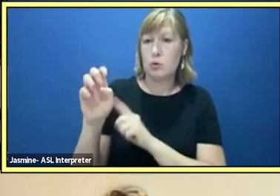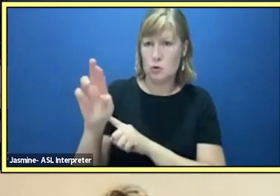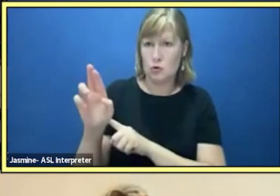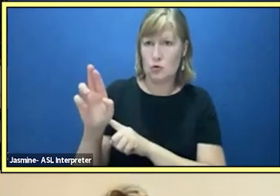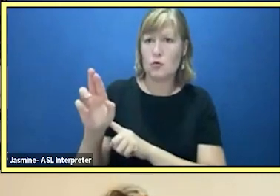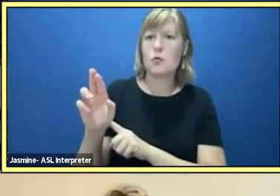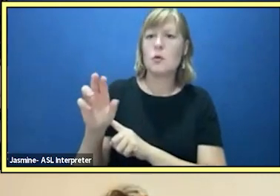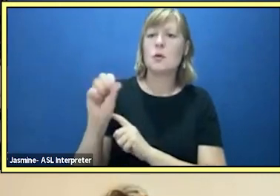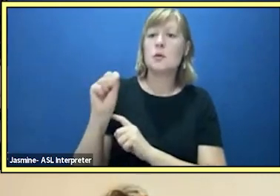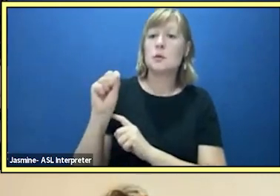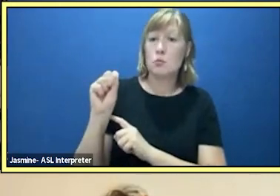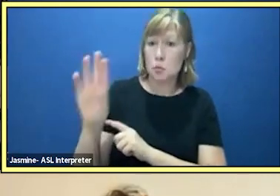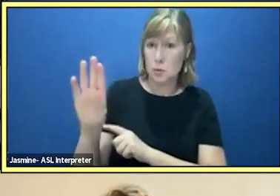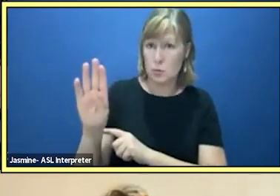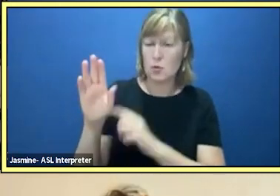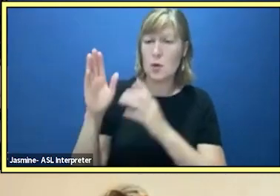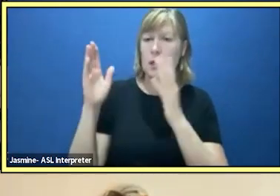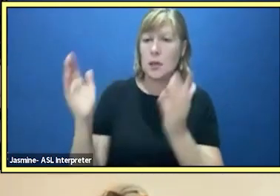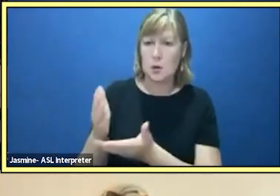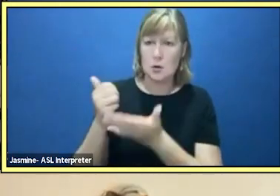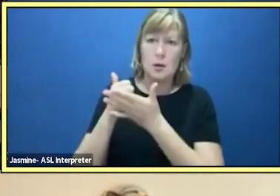you to